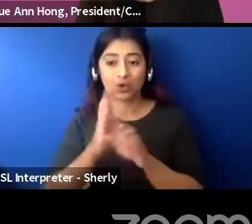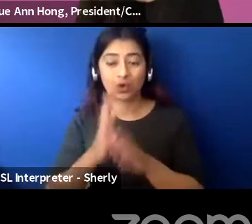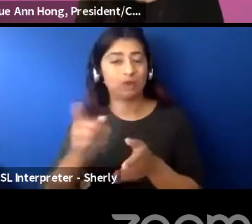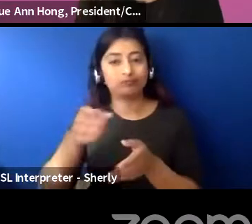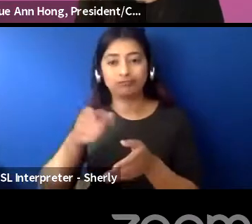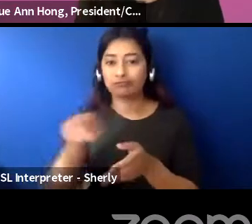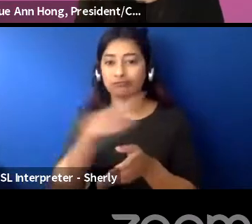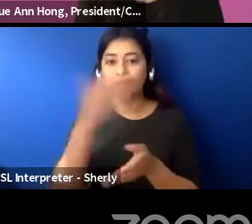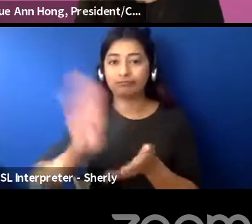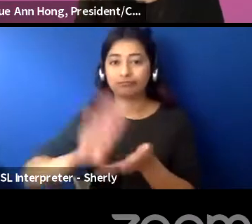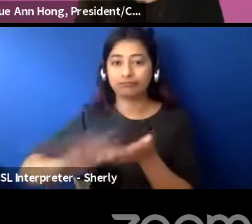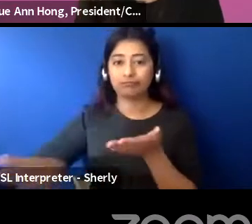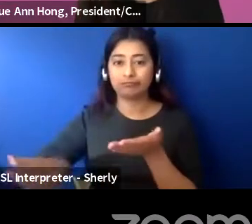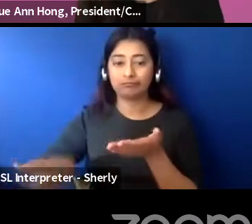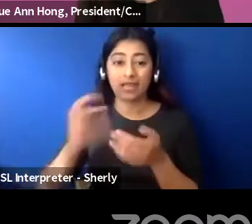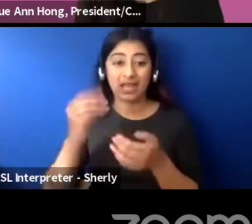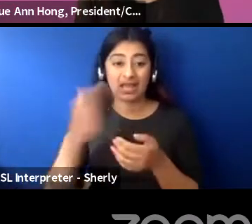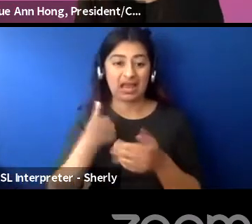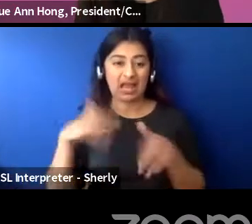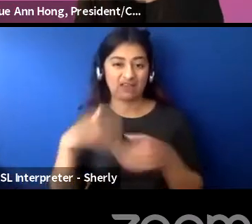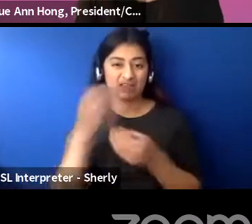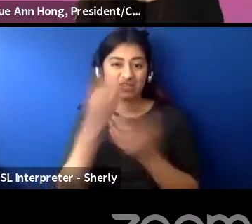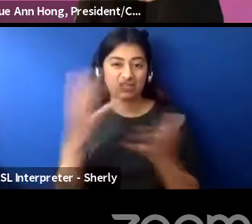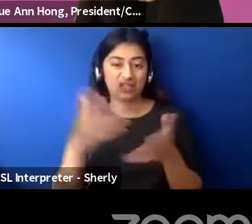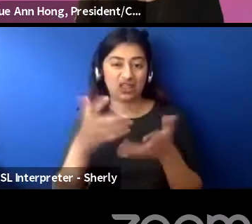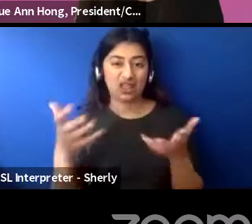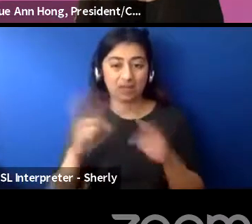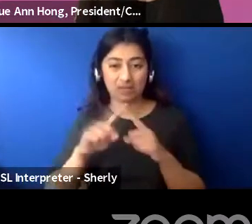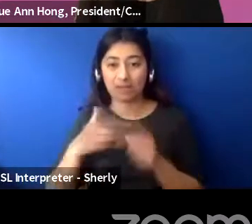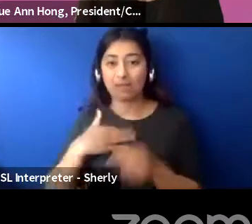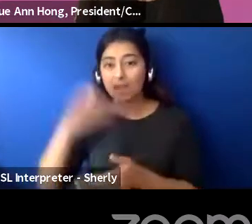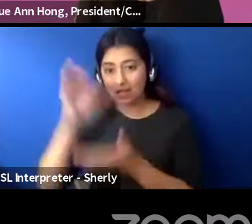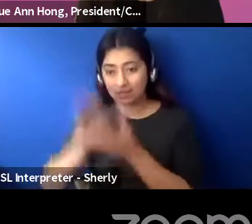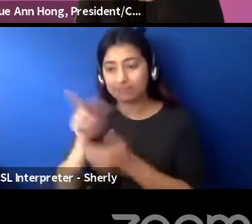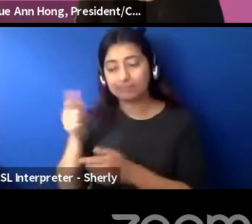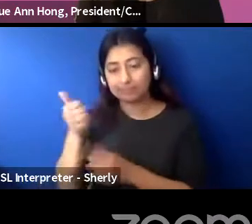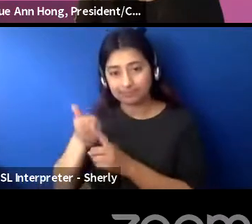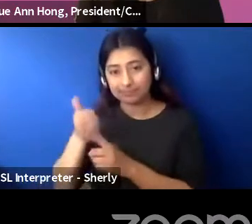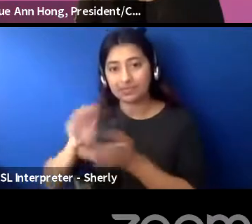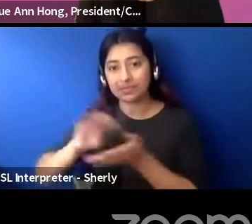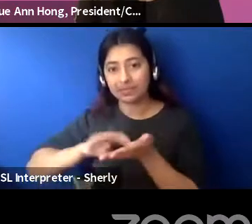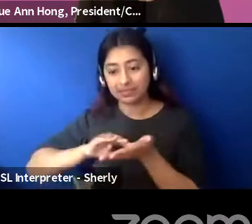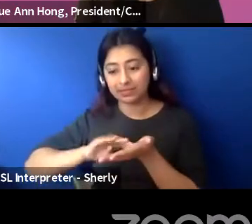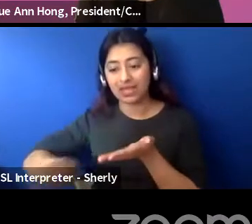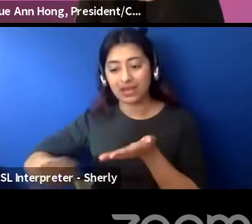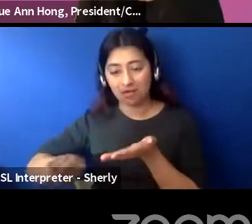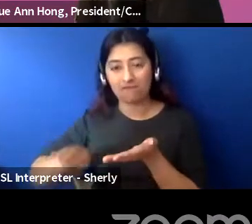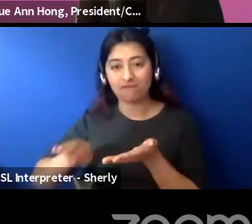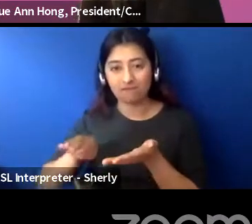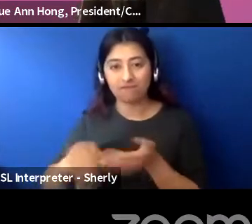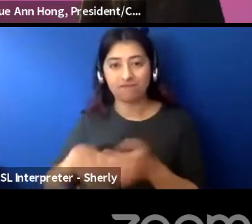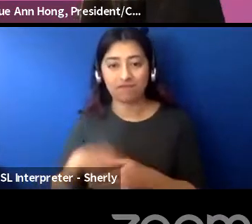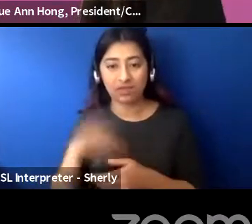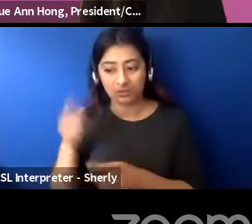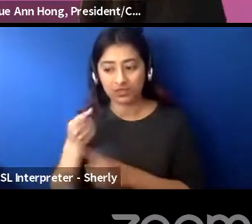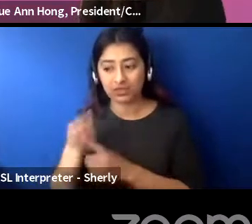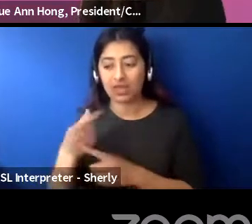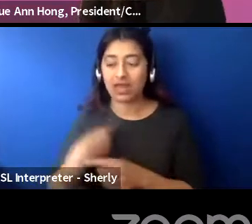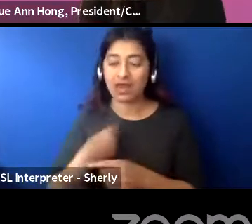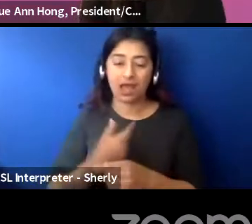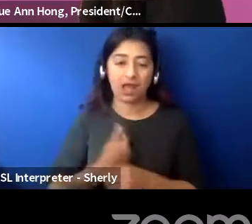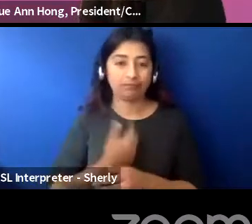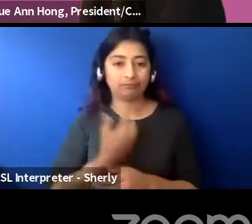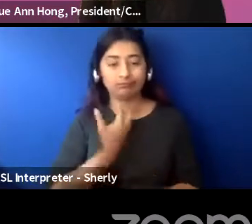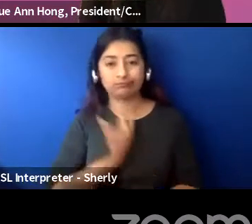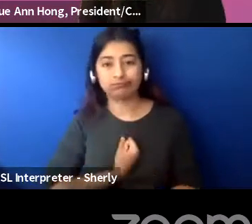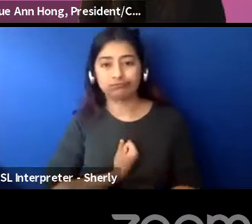what happened? I haven't shared this with a lot of people, but my husband was laid off. He was affected by that, and I kept it to myself.